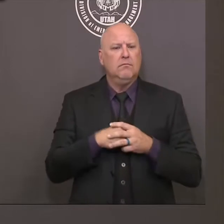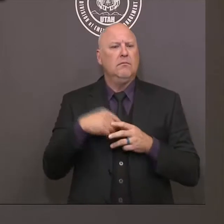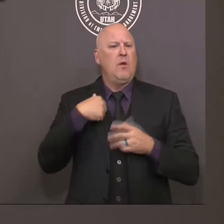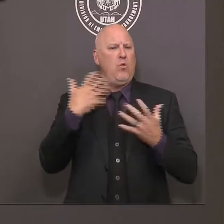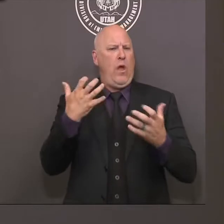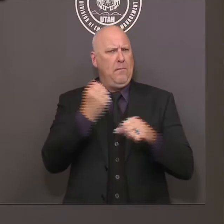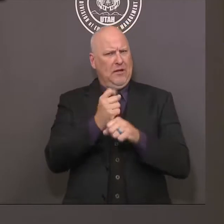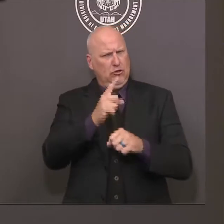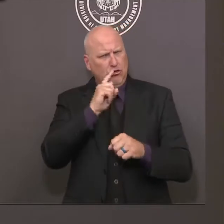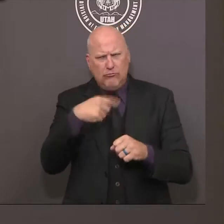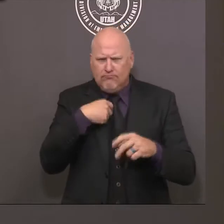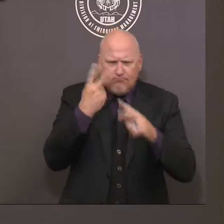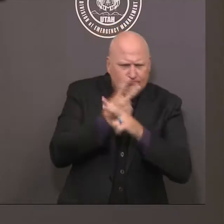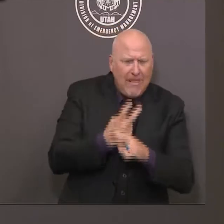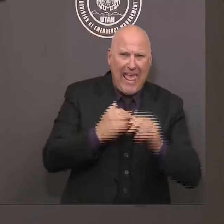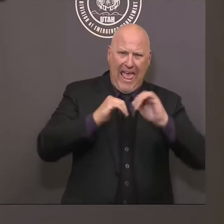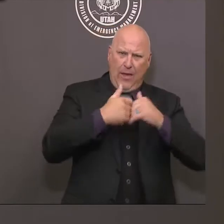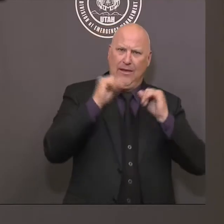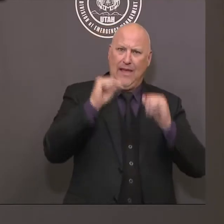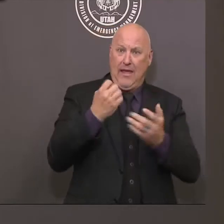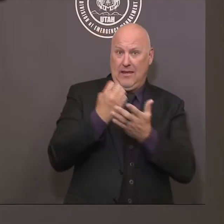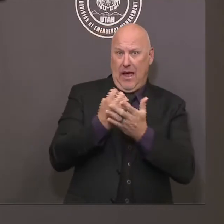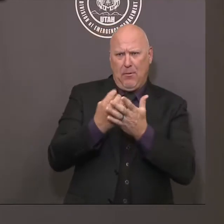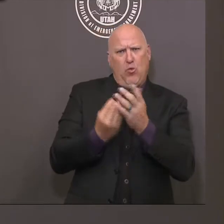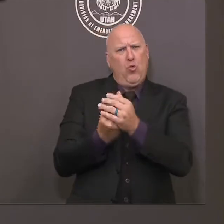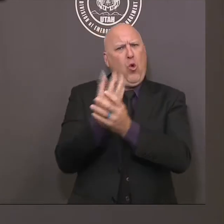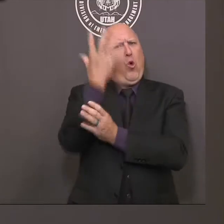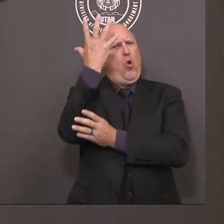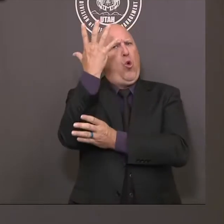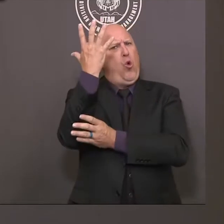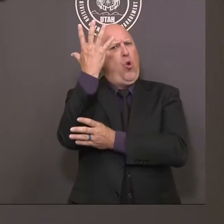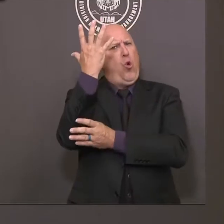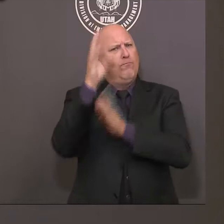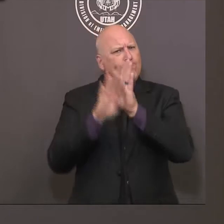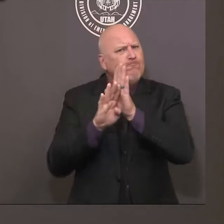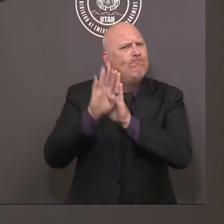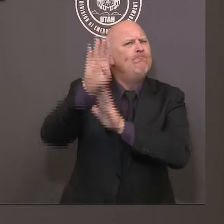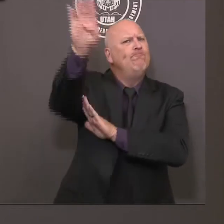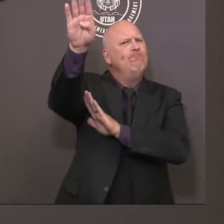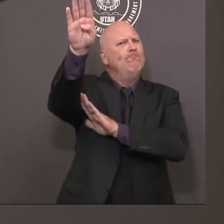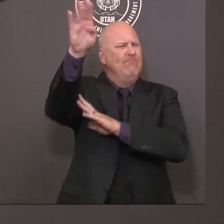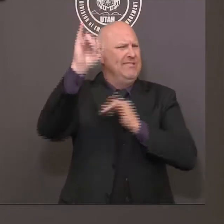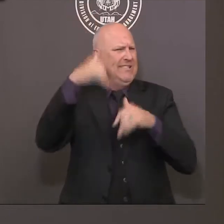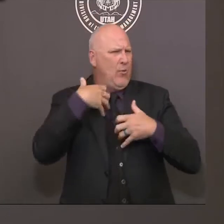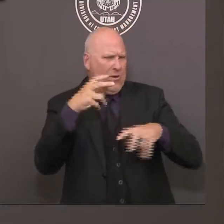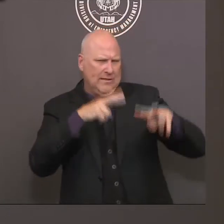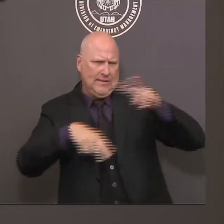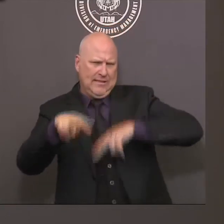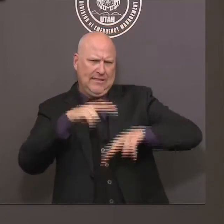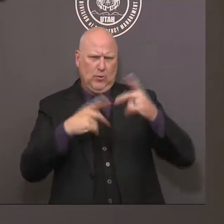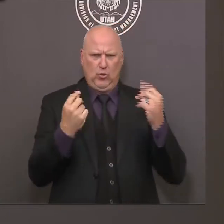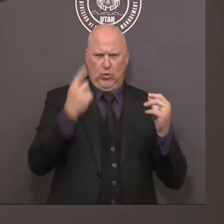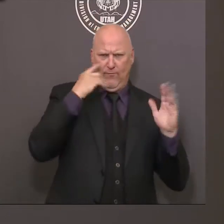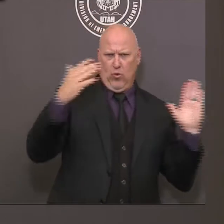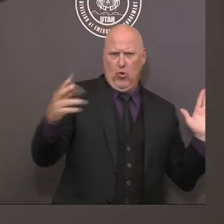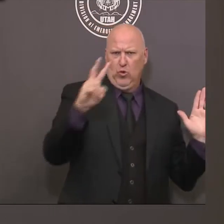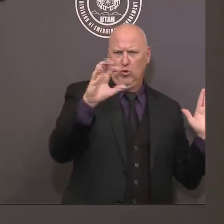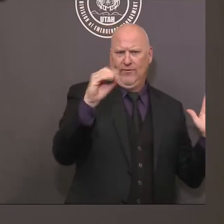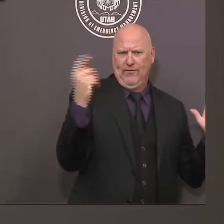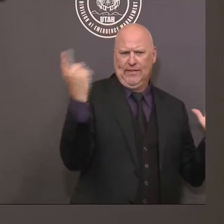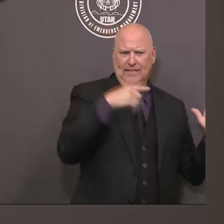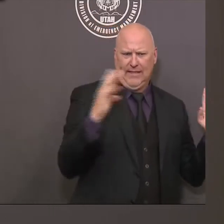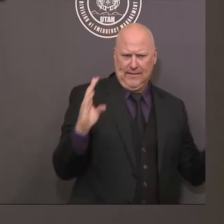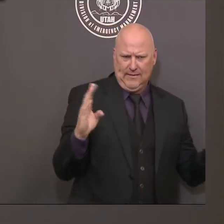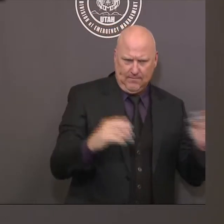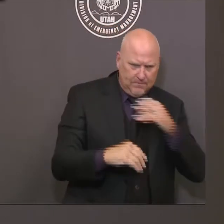do this, we want to put our state's excellent credit rating to work, to take advantage of where we're at as a state